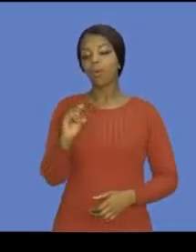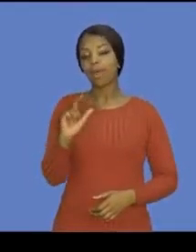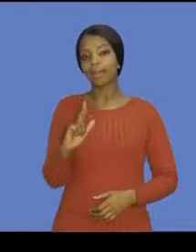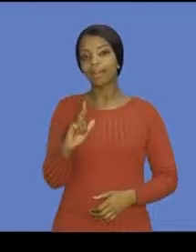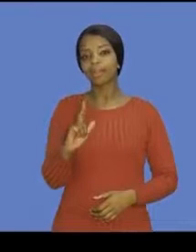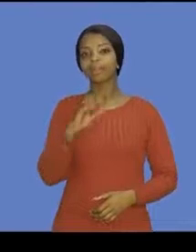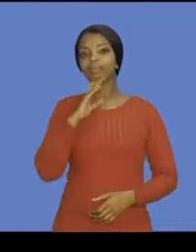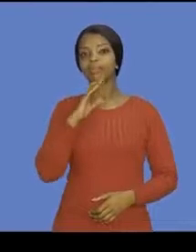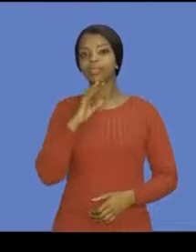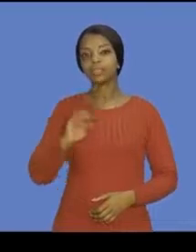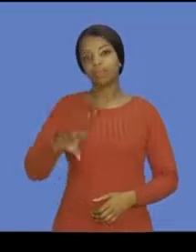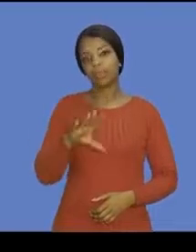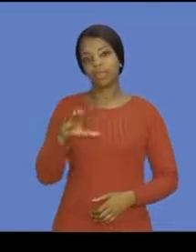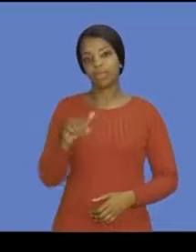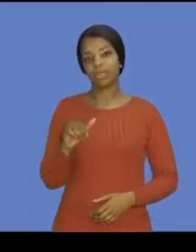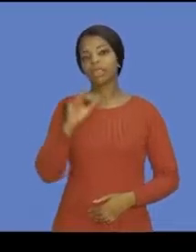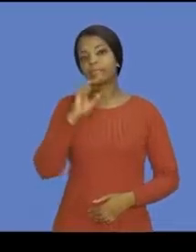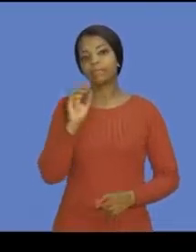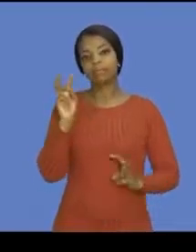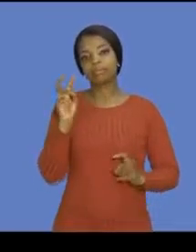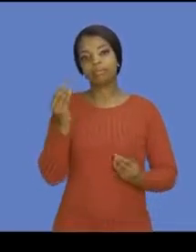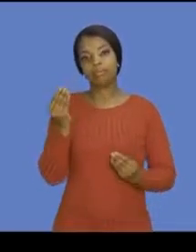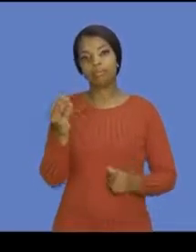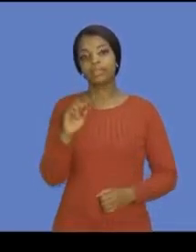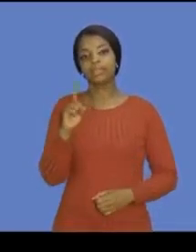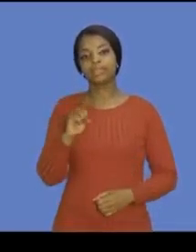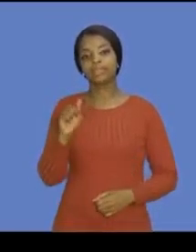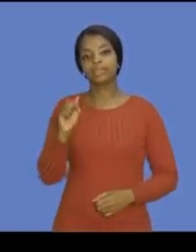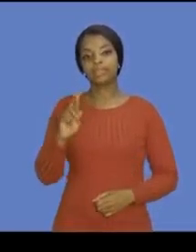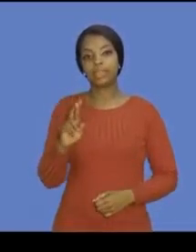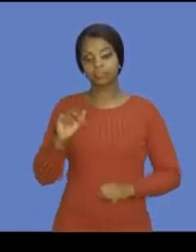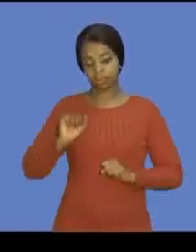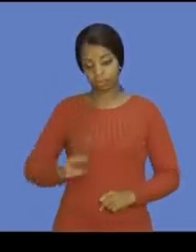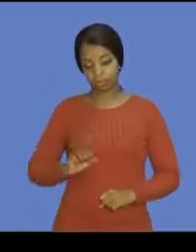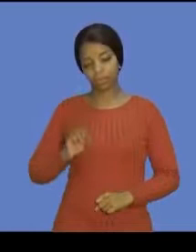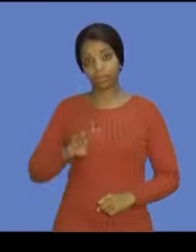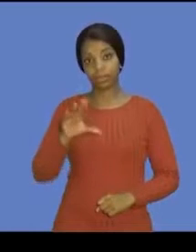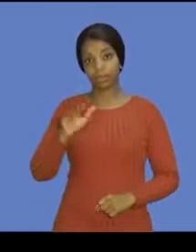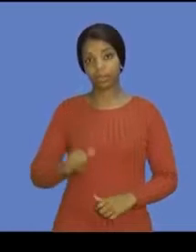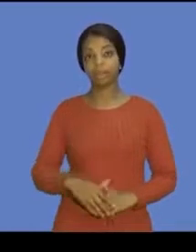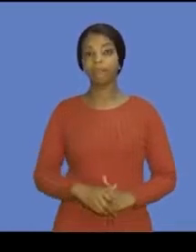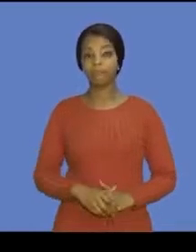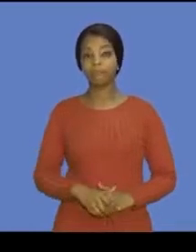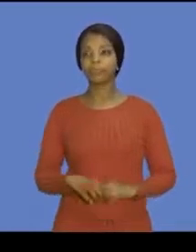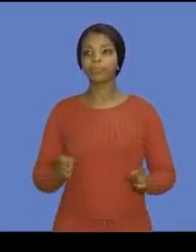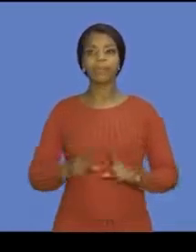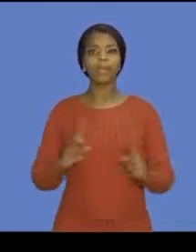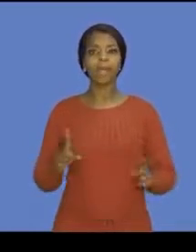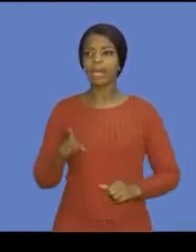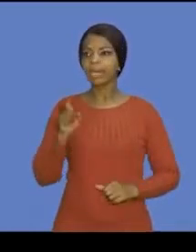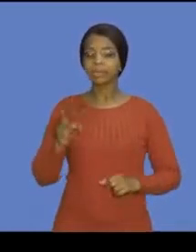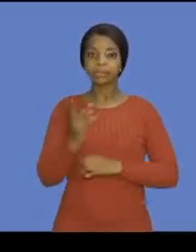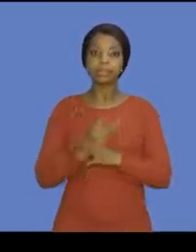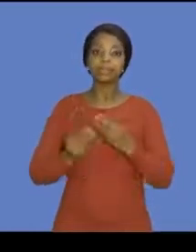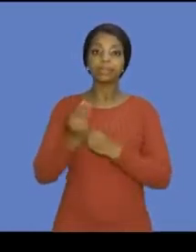that here we're talking about things like ZAR, which is what we are having locally. But this trade is mostly